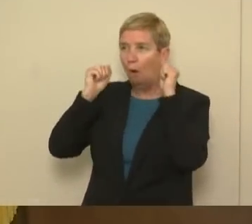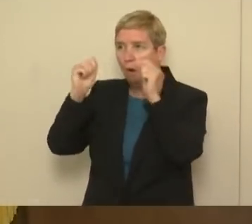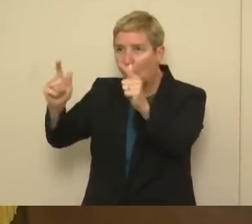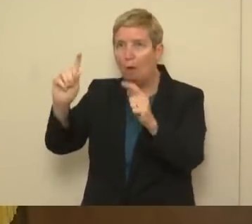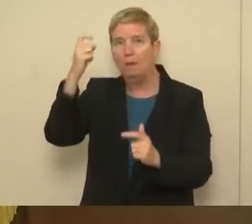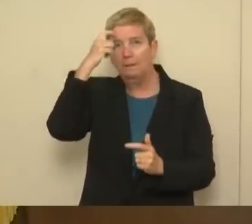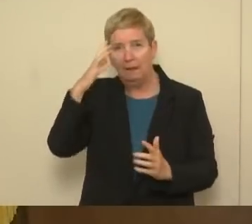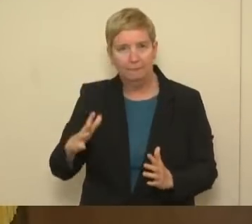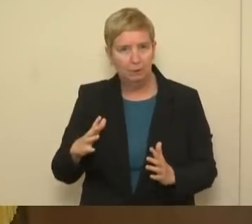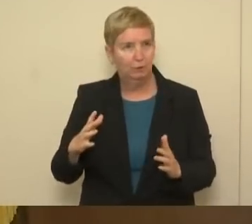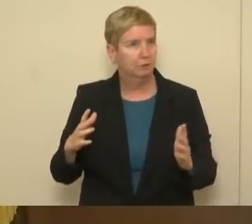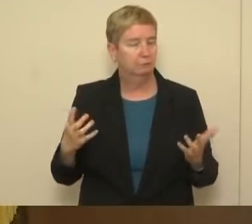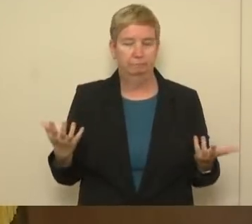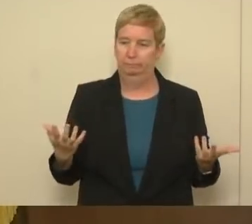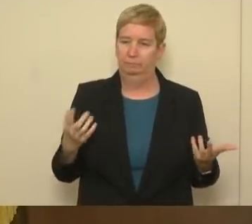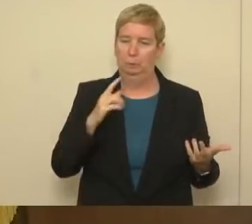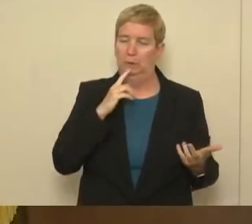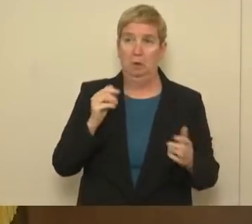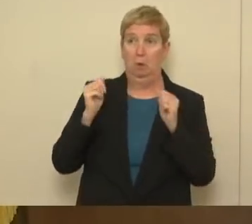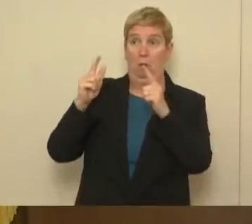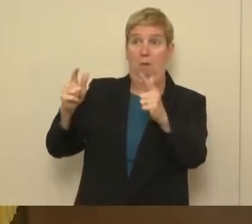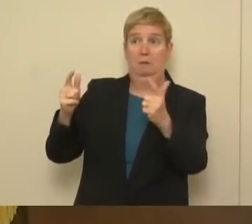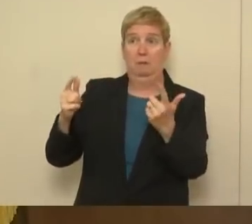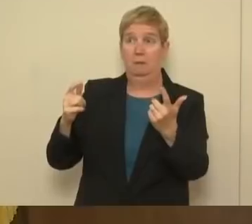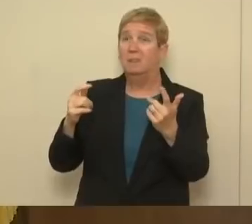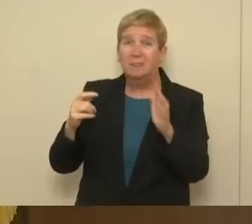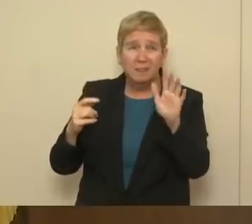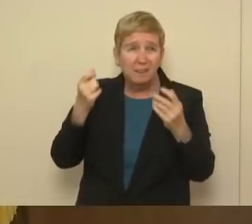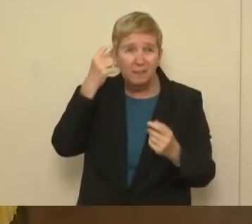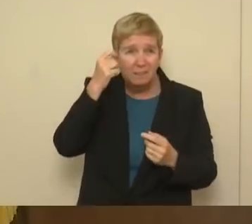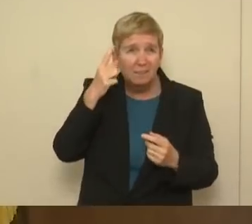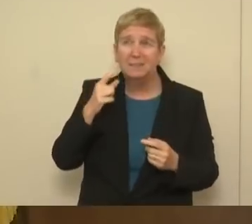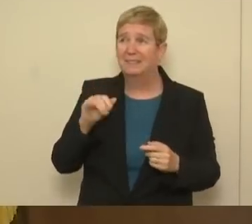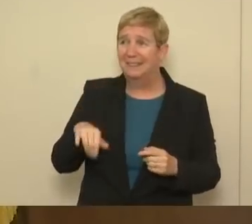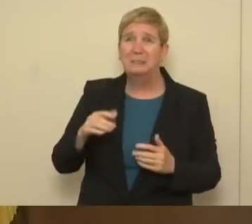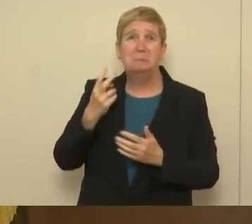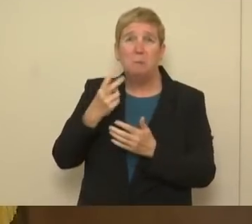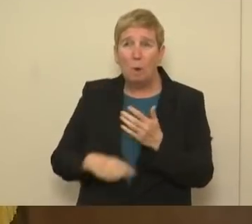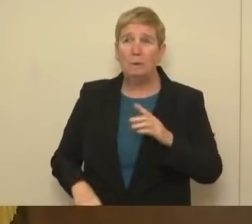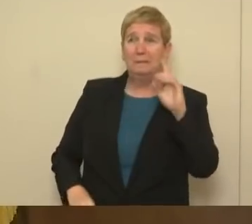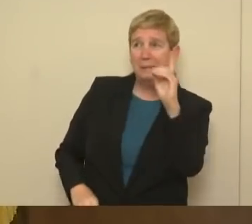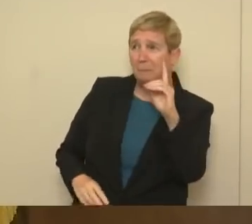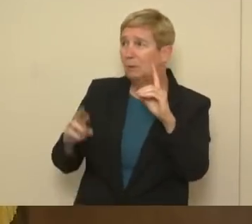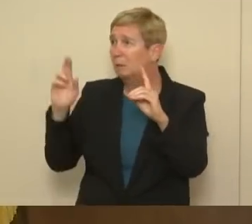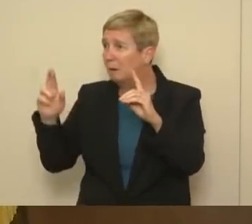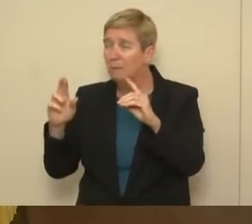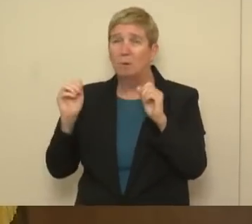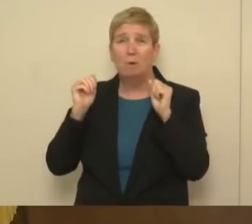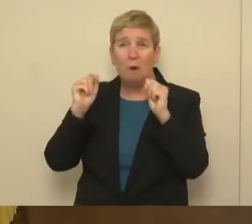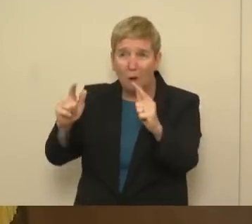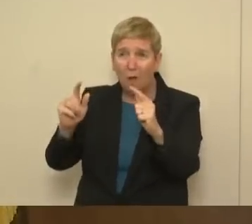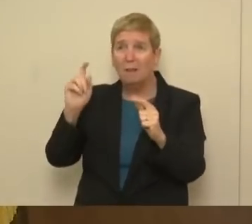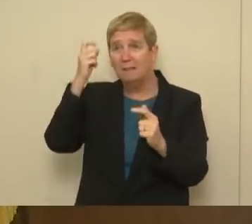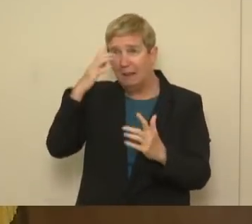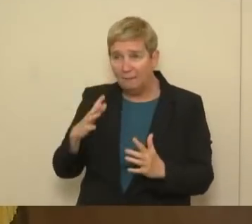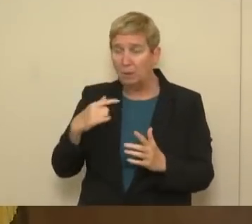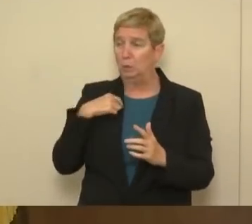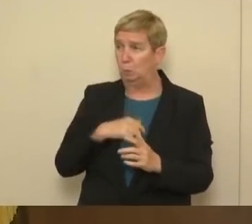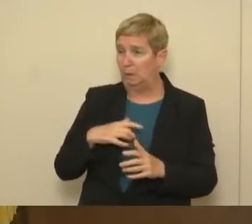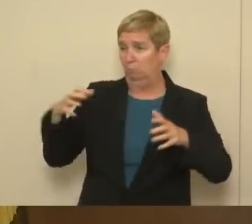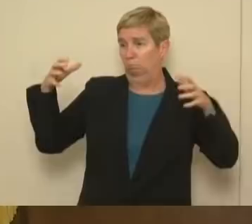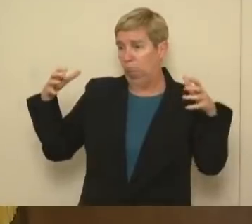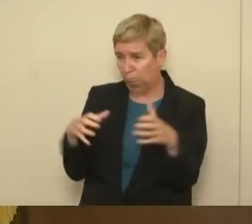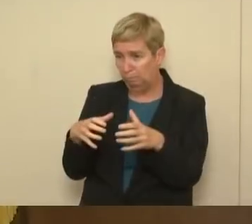Association which is both parties, it's a non-political organization. We all work together